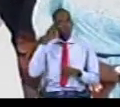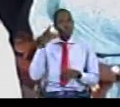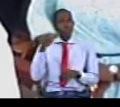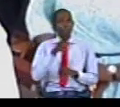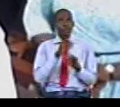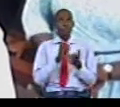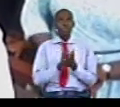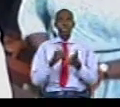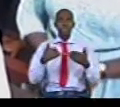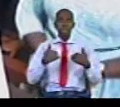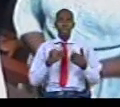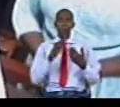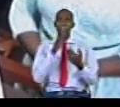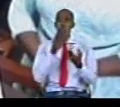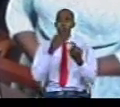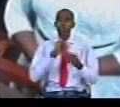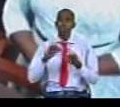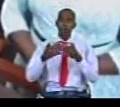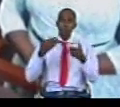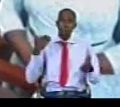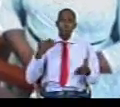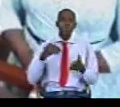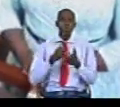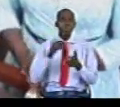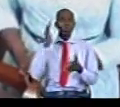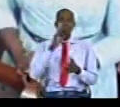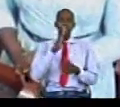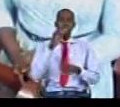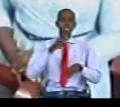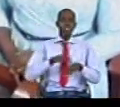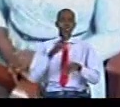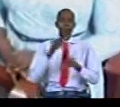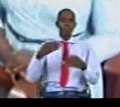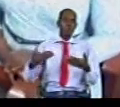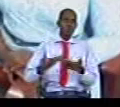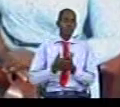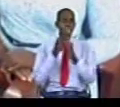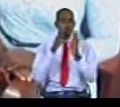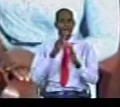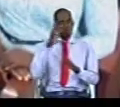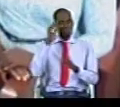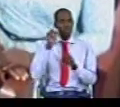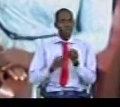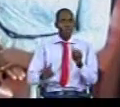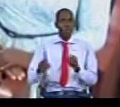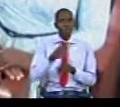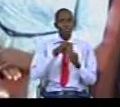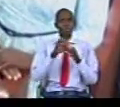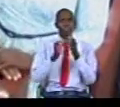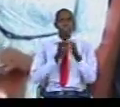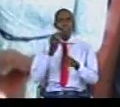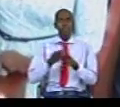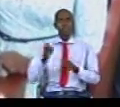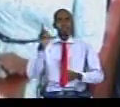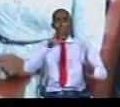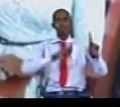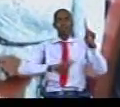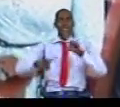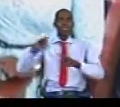before, it's going to be a time of renewal for everyone. Amen. Give me a good amen. Amen.